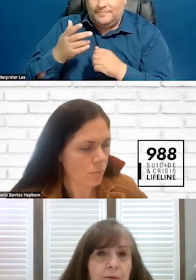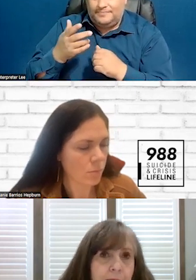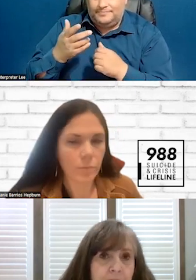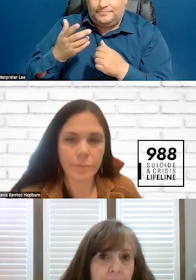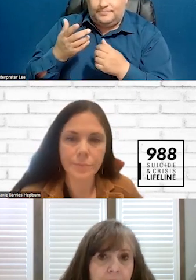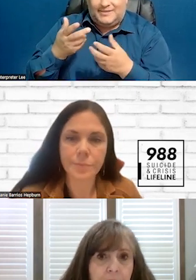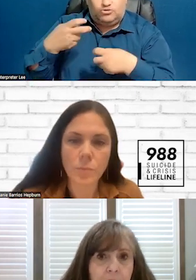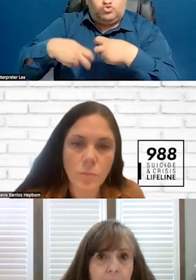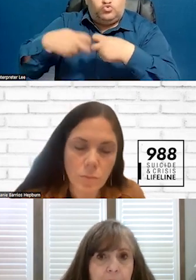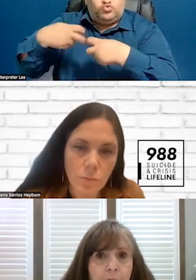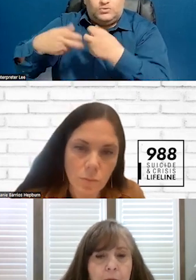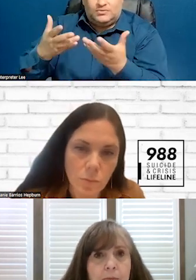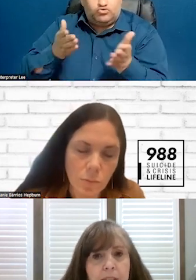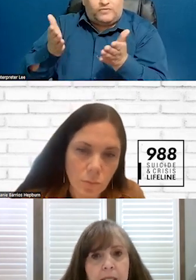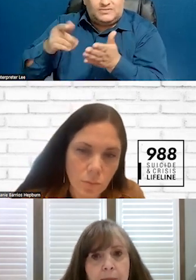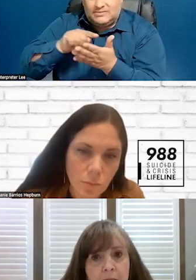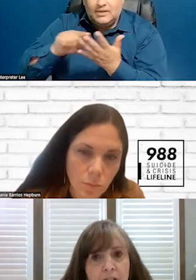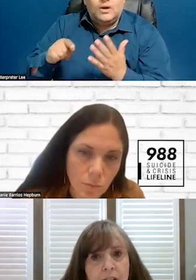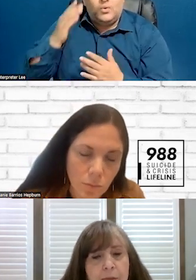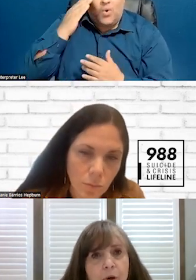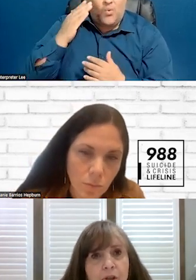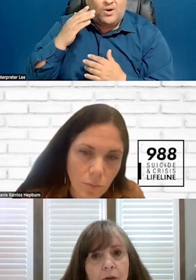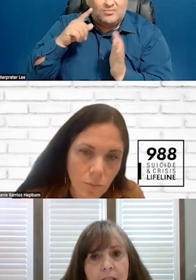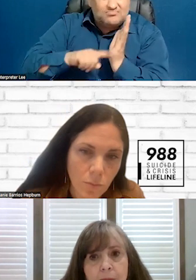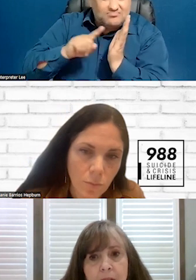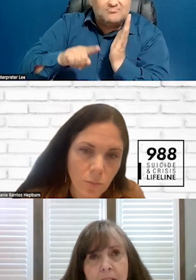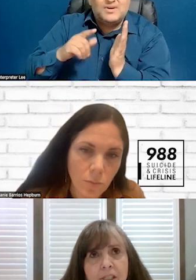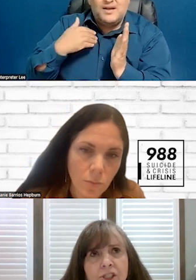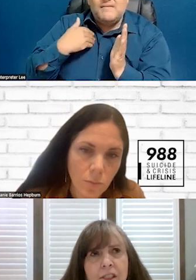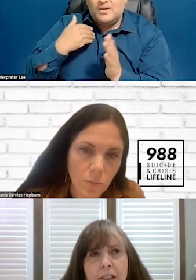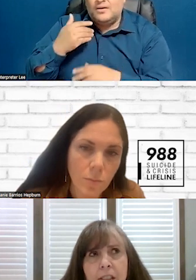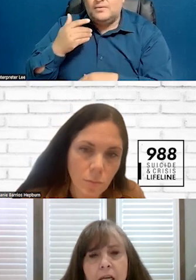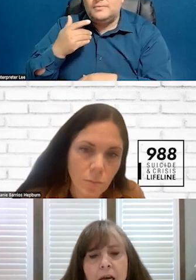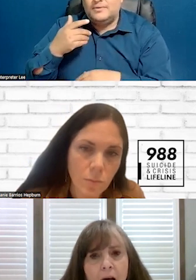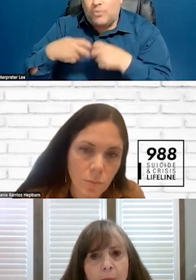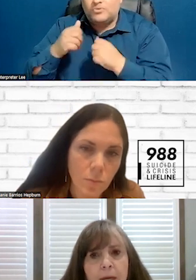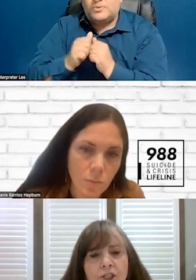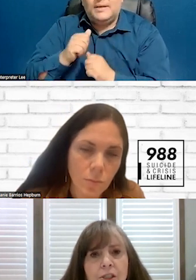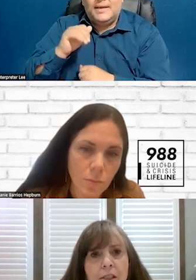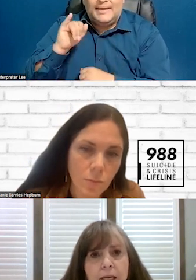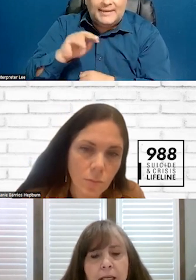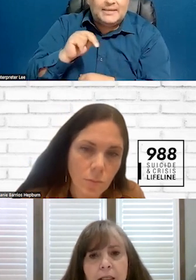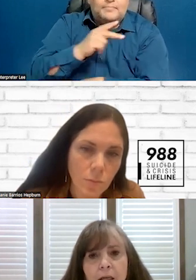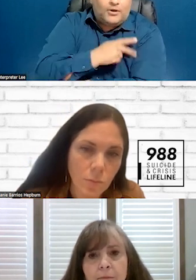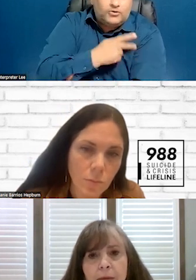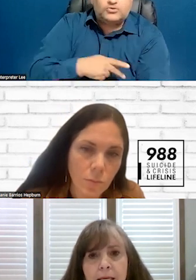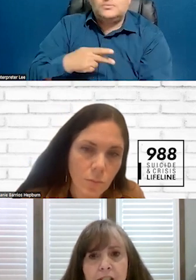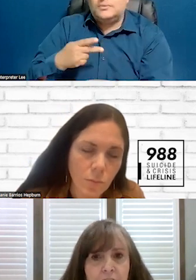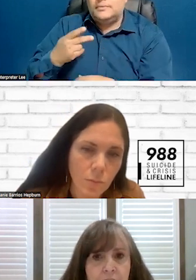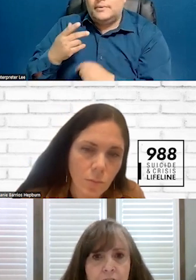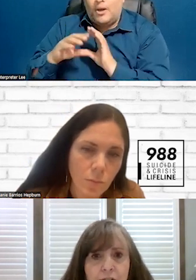we know from data that there are big problems in inpatient and partial hospitalization and outpatient and